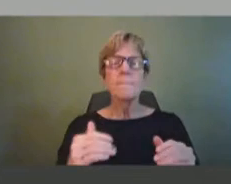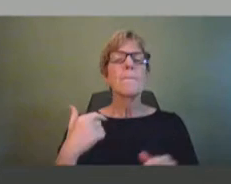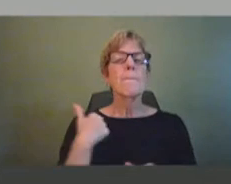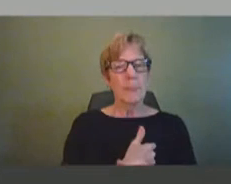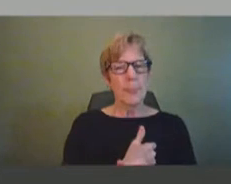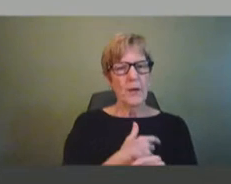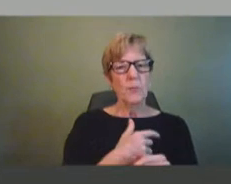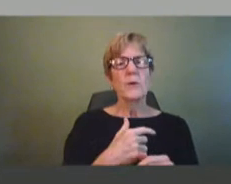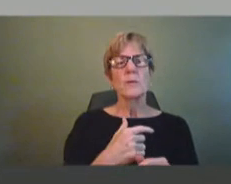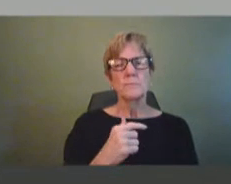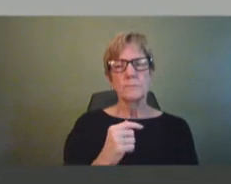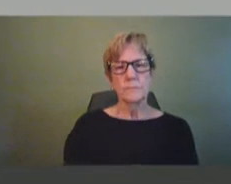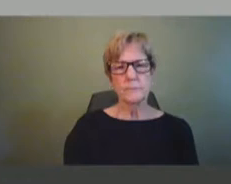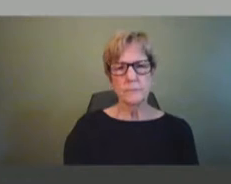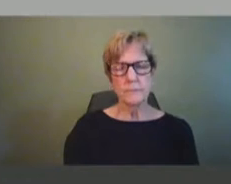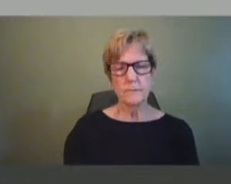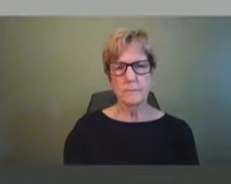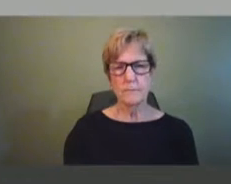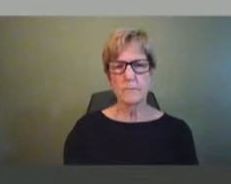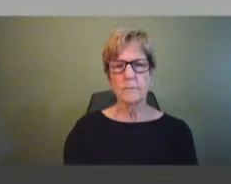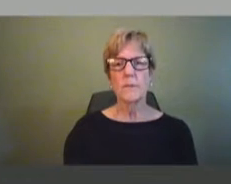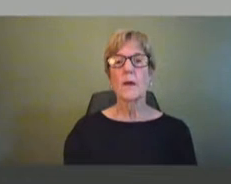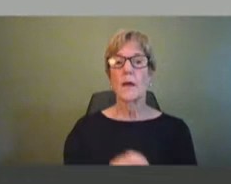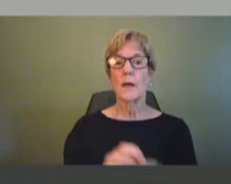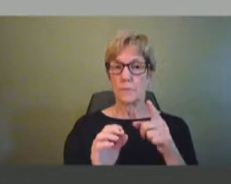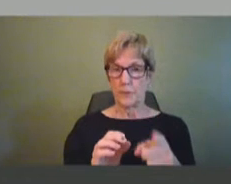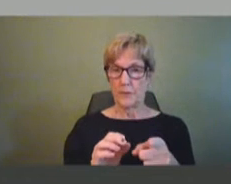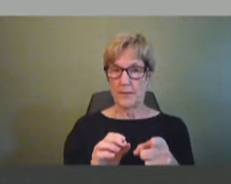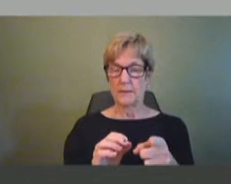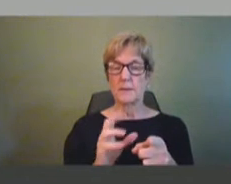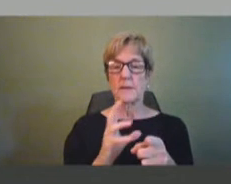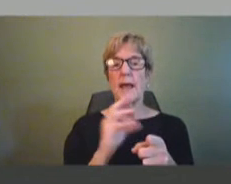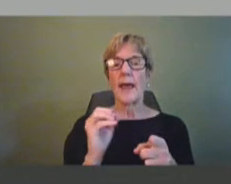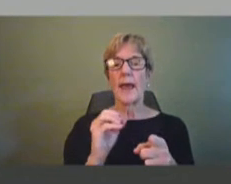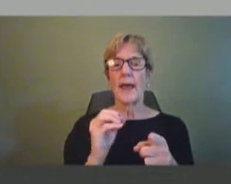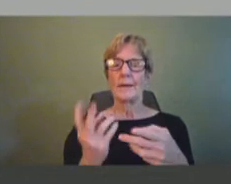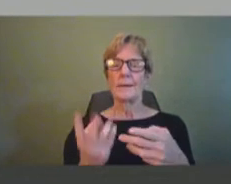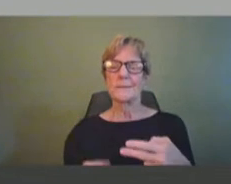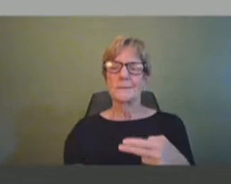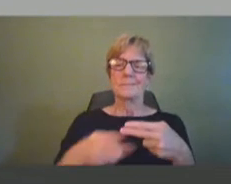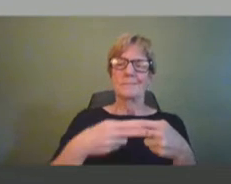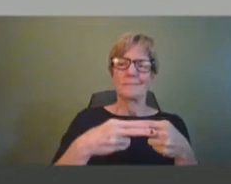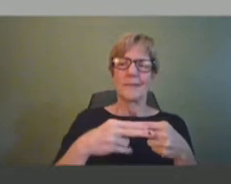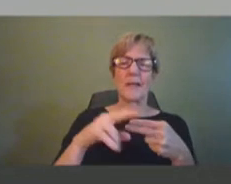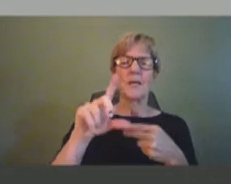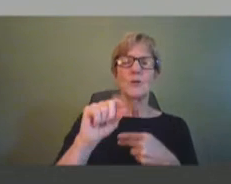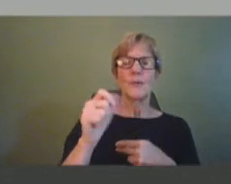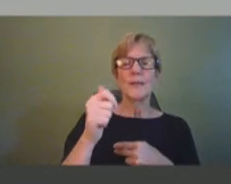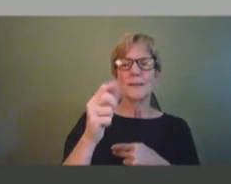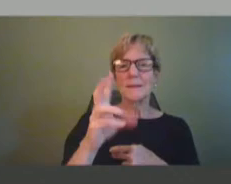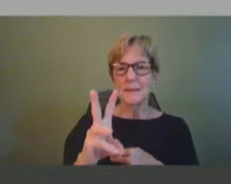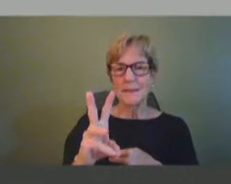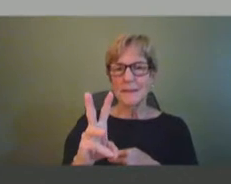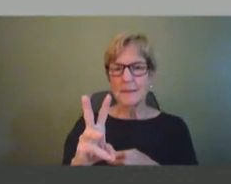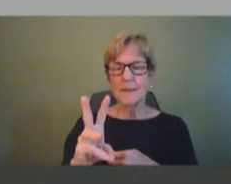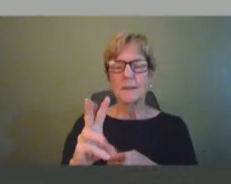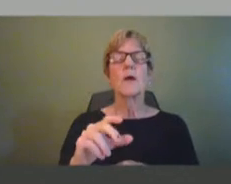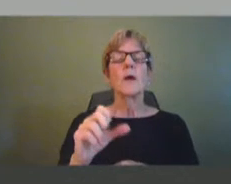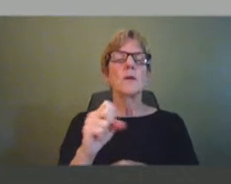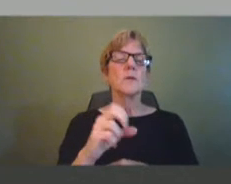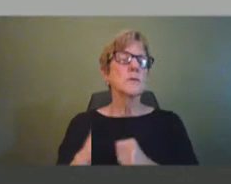uh notes for this and kind of superimposing them over the 2016 River District rezoning so essentially all the